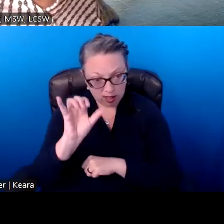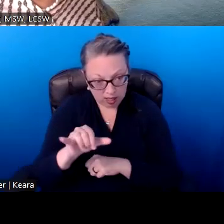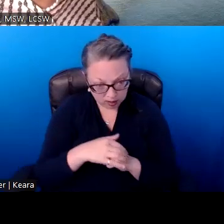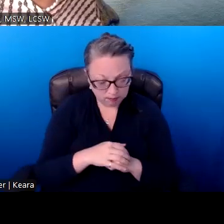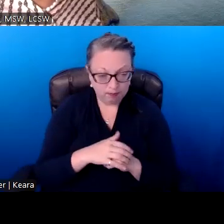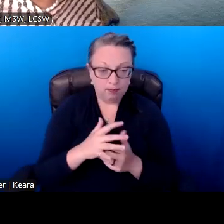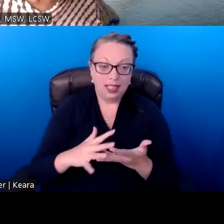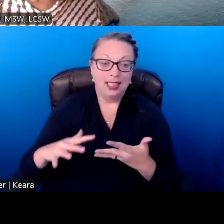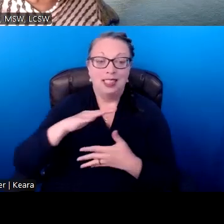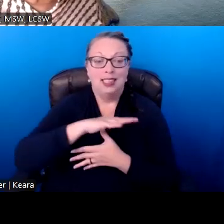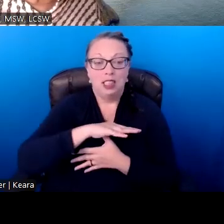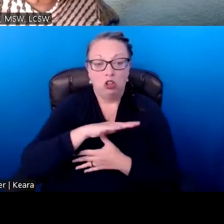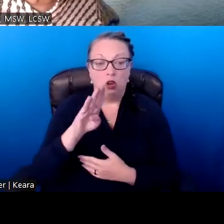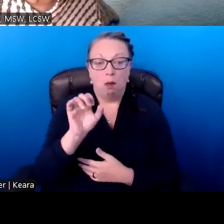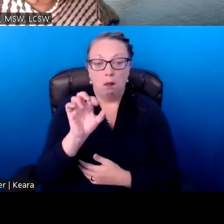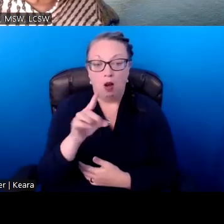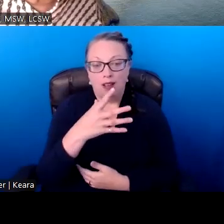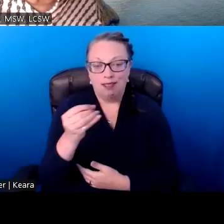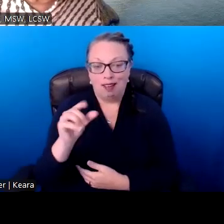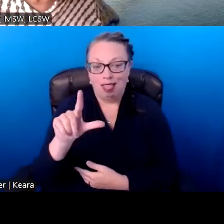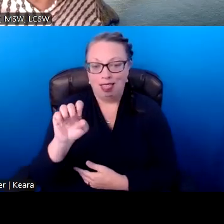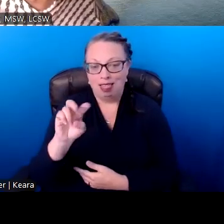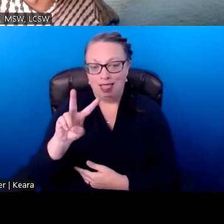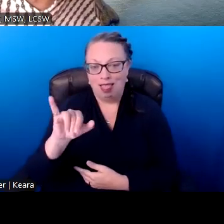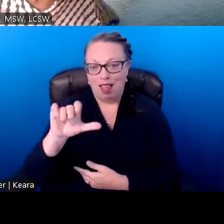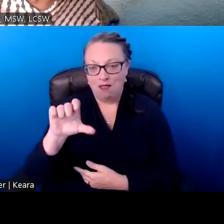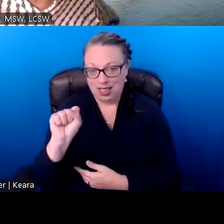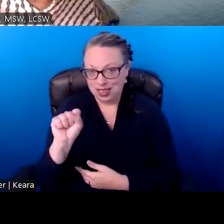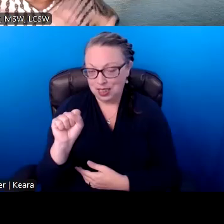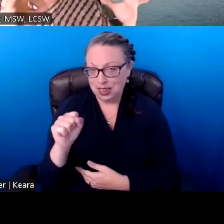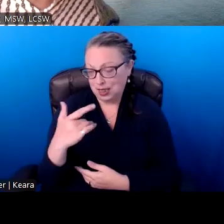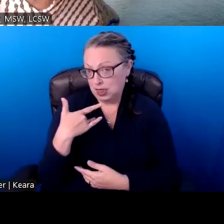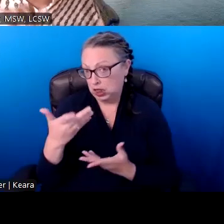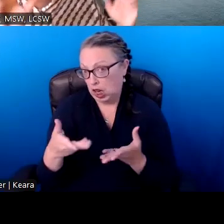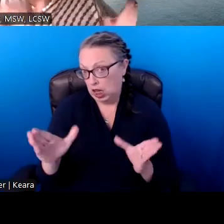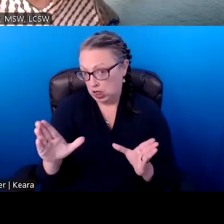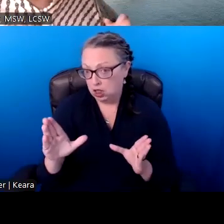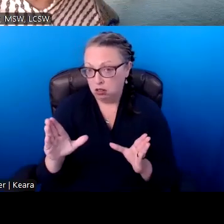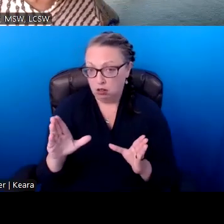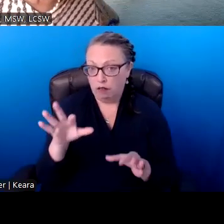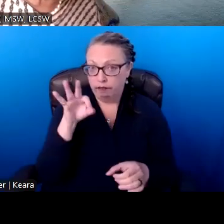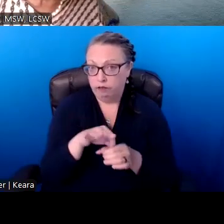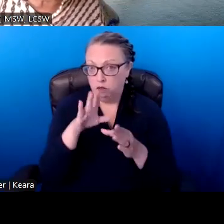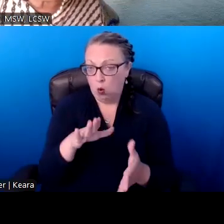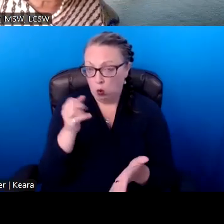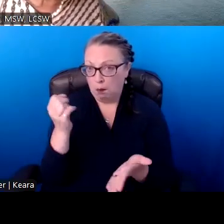Senior bonds and levies, which are generally voter-approved ballot